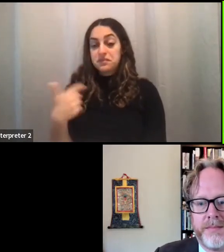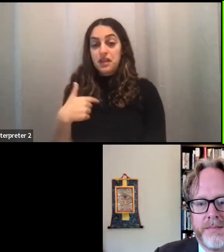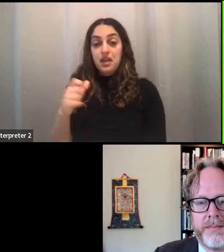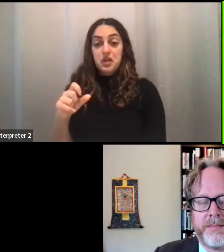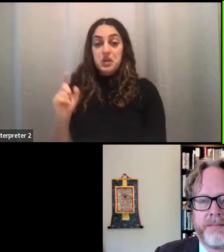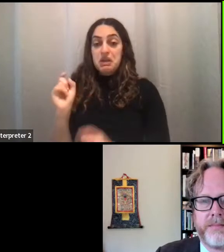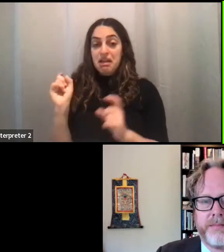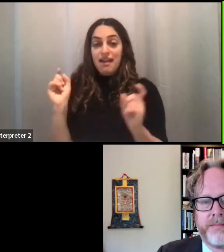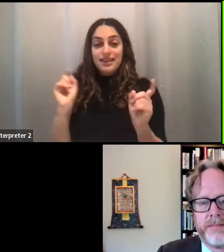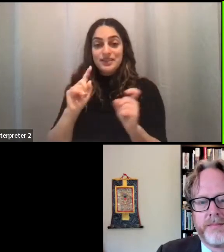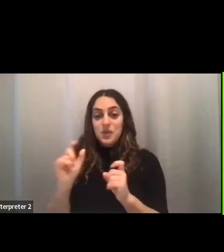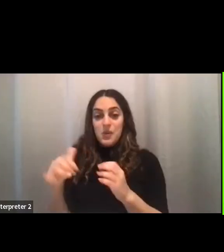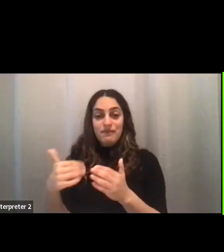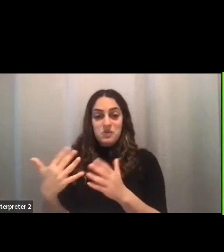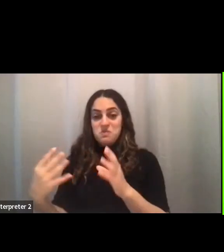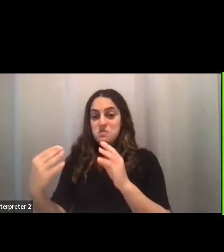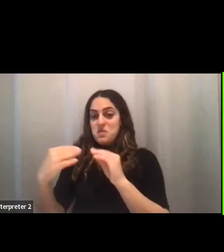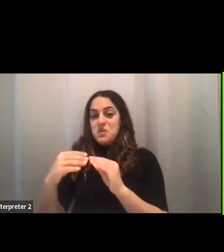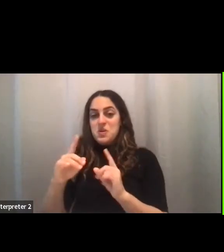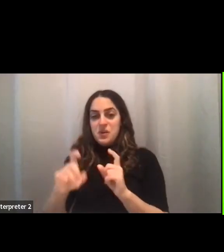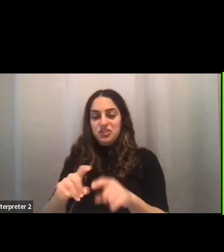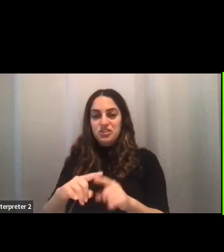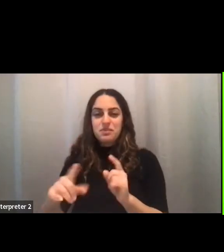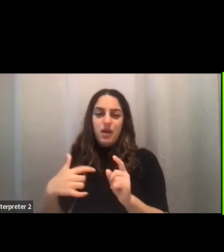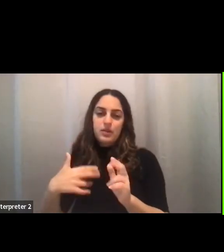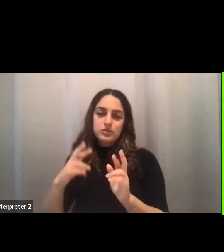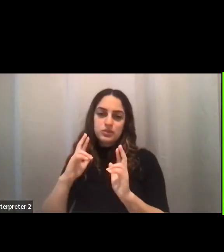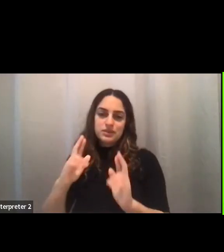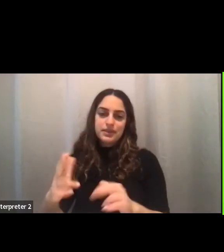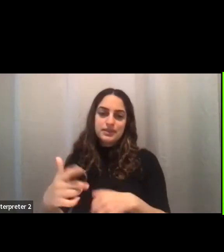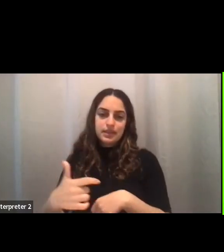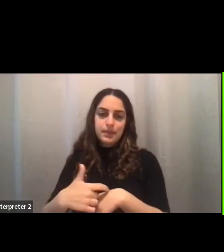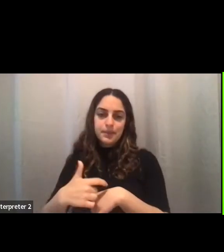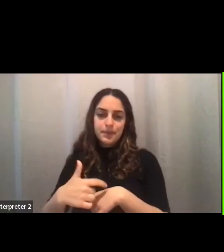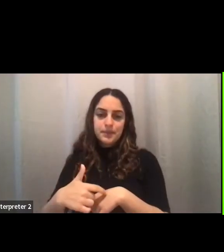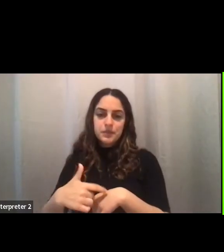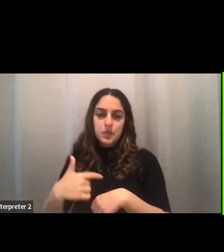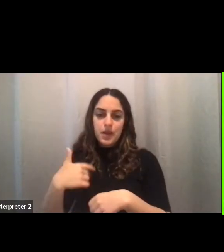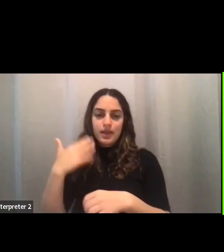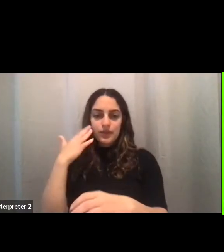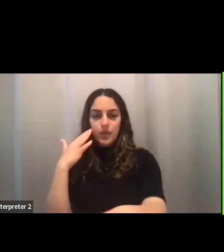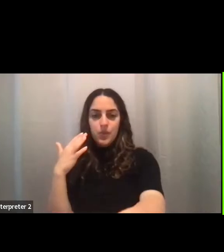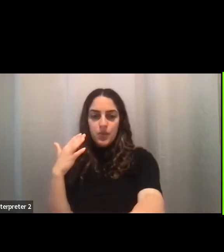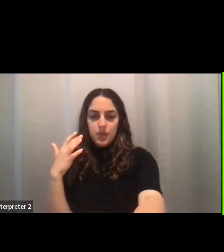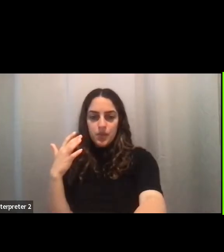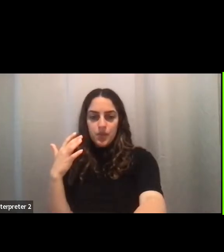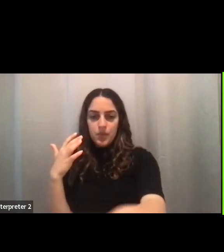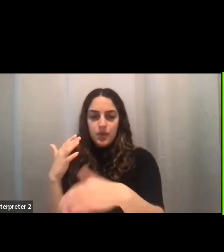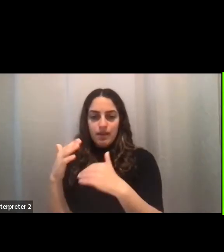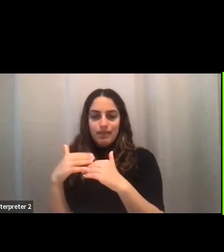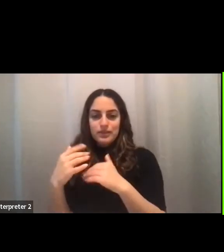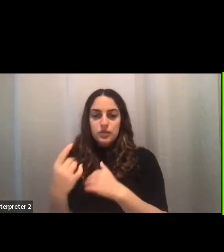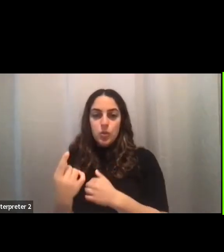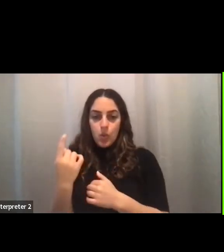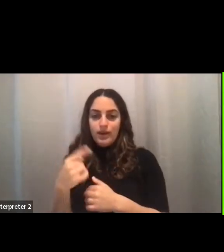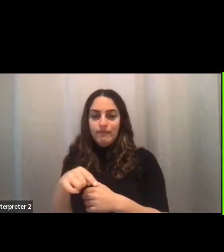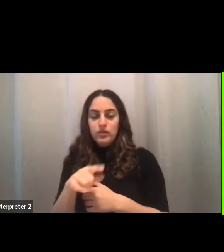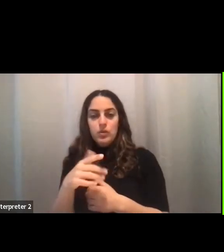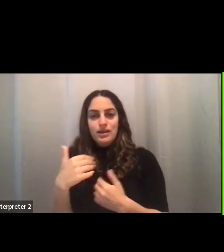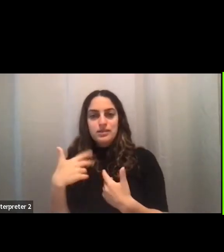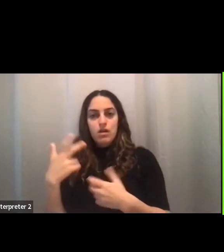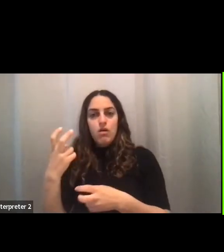a number of additional questions but i want to be respectful of time and i know that at least one of you has a very